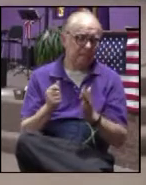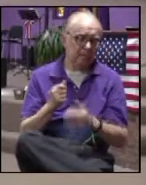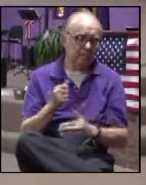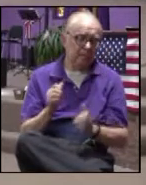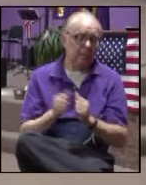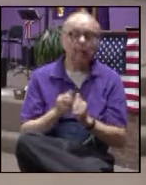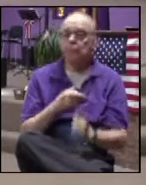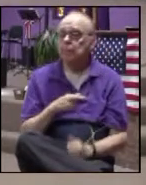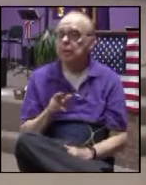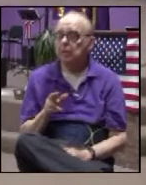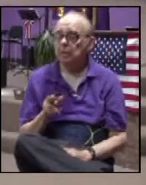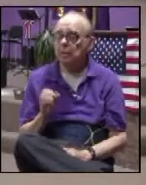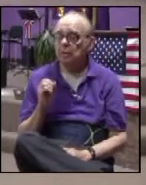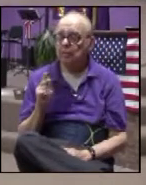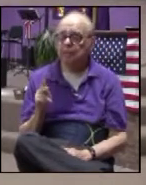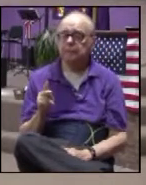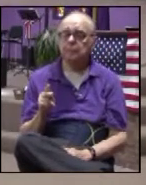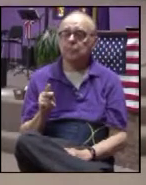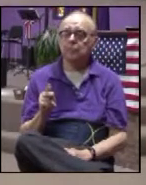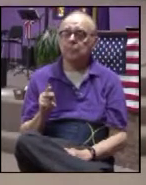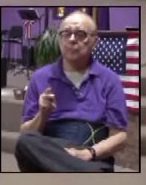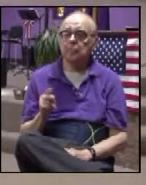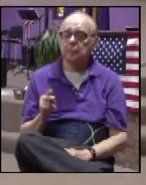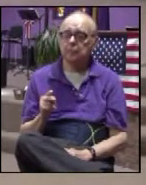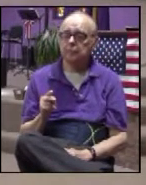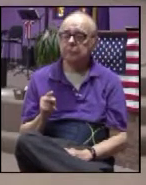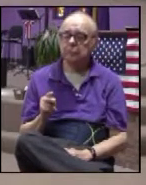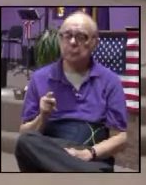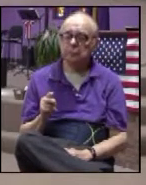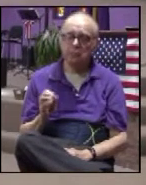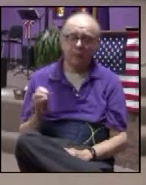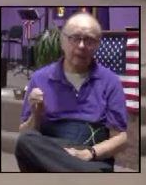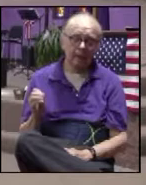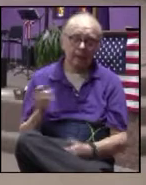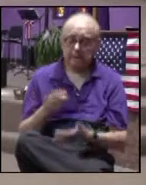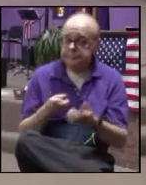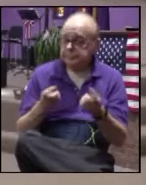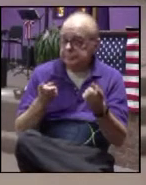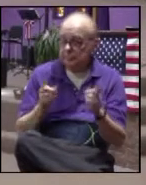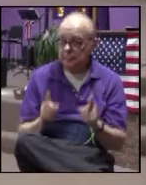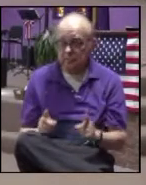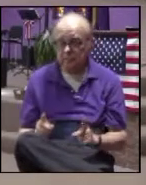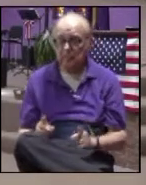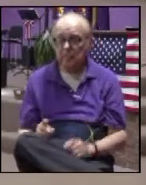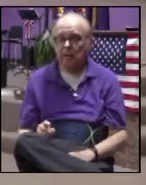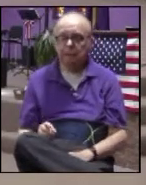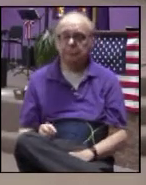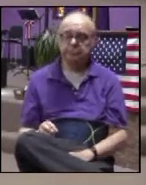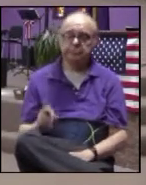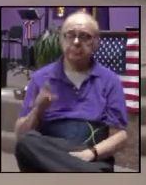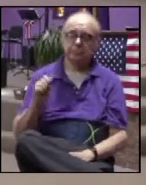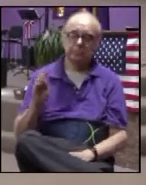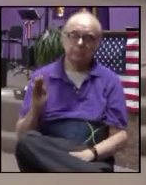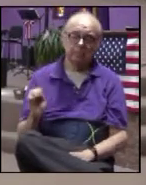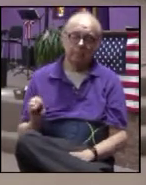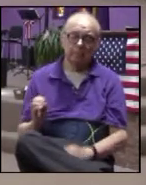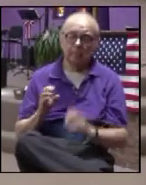religion, okay? And so what would happen is, the rabbis would